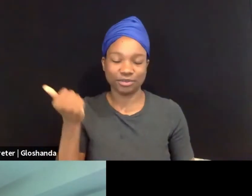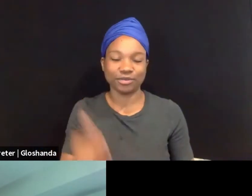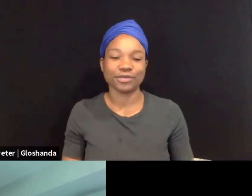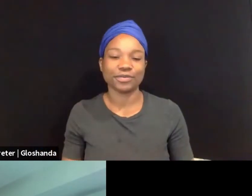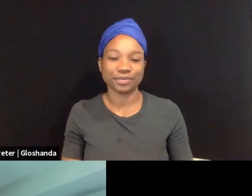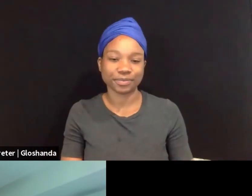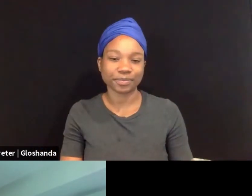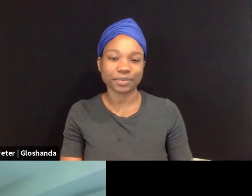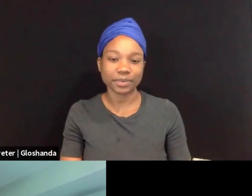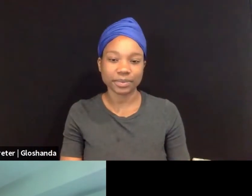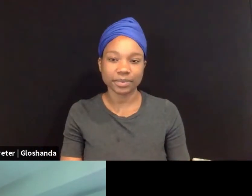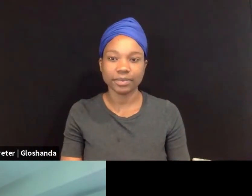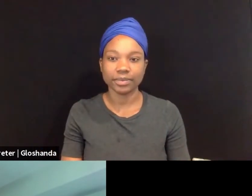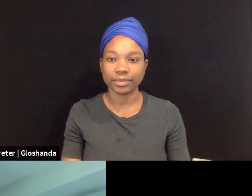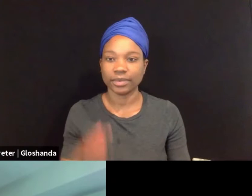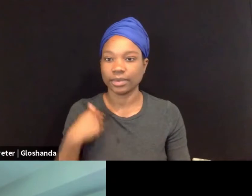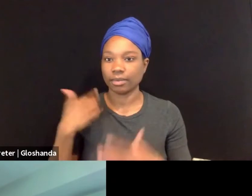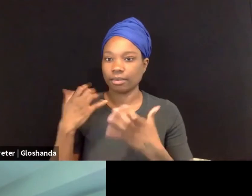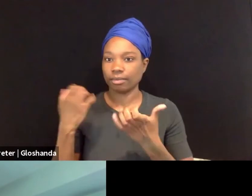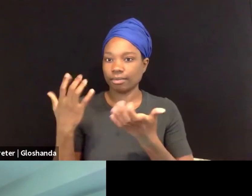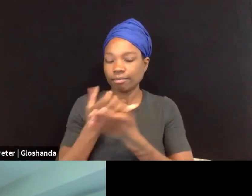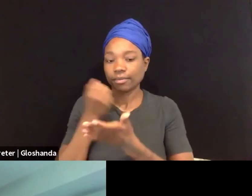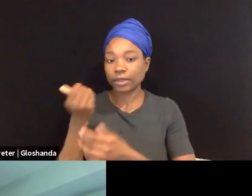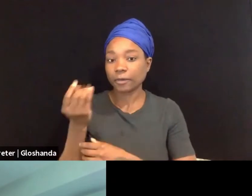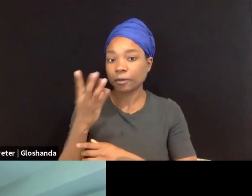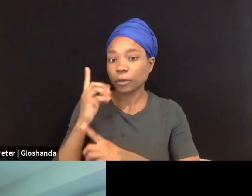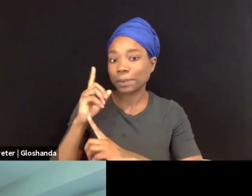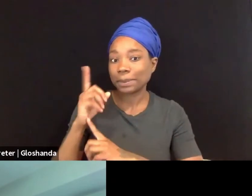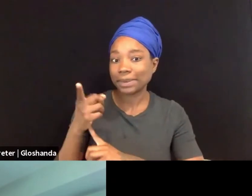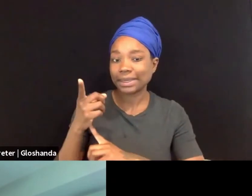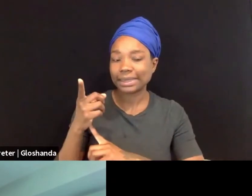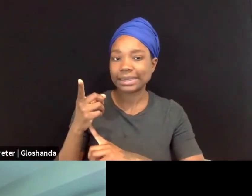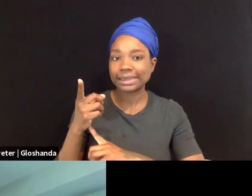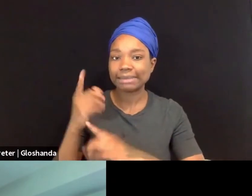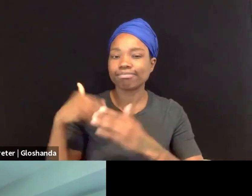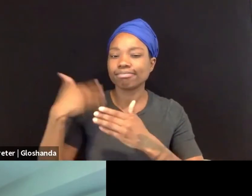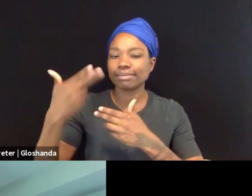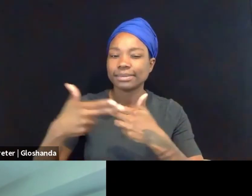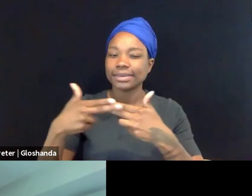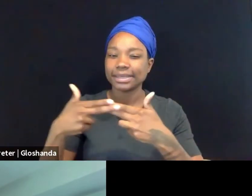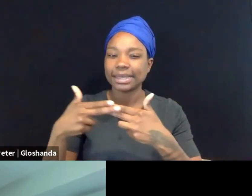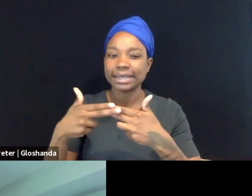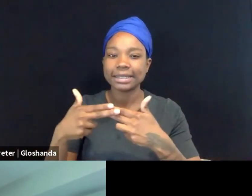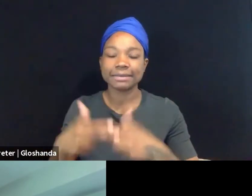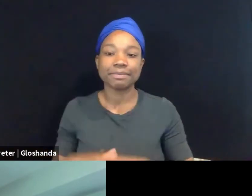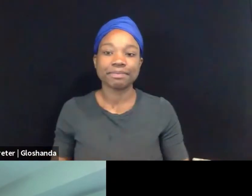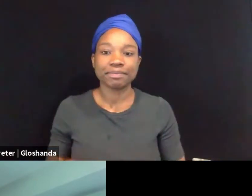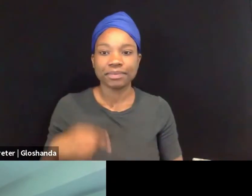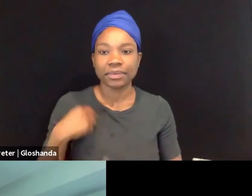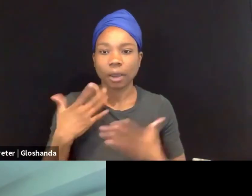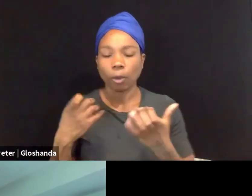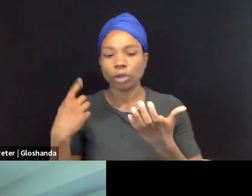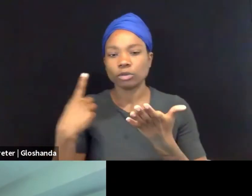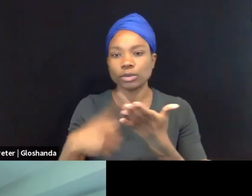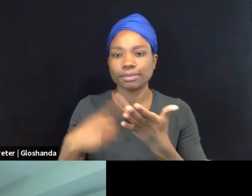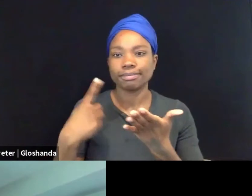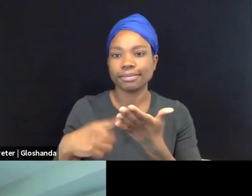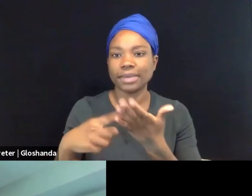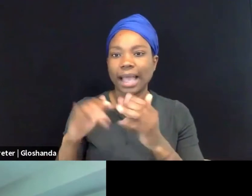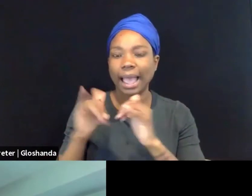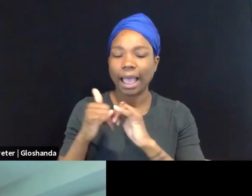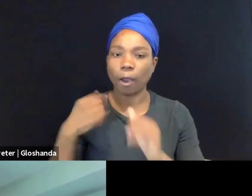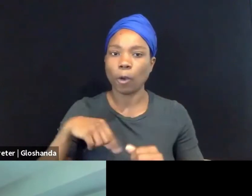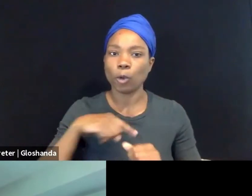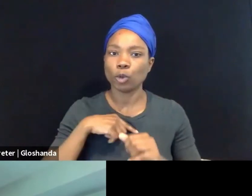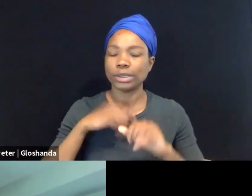But I did want to spend a few minutes, and I can go to the next slide, talking about just a little bit of how we do our